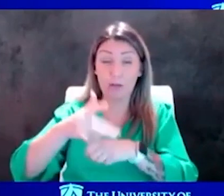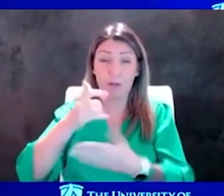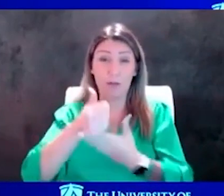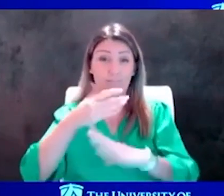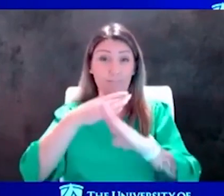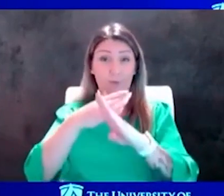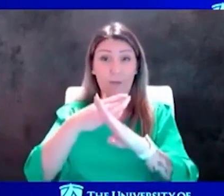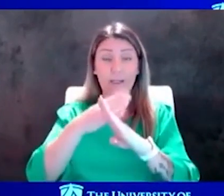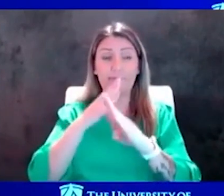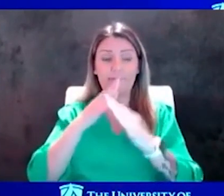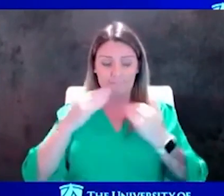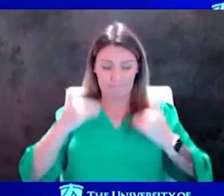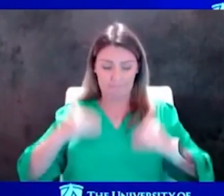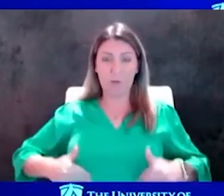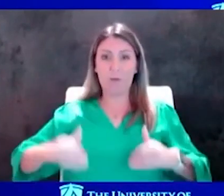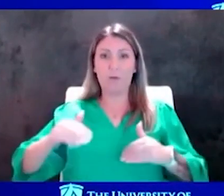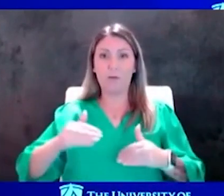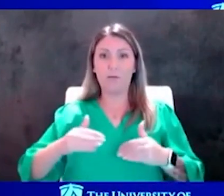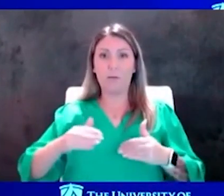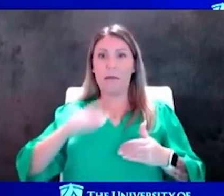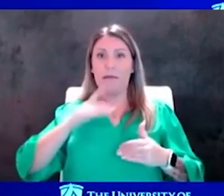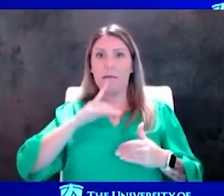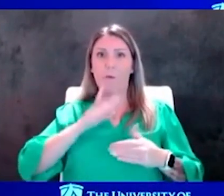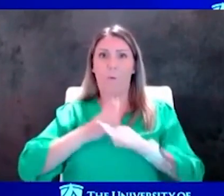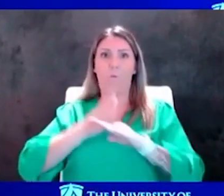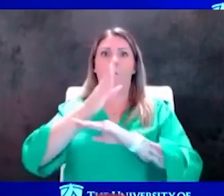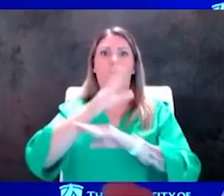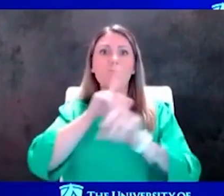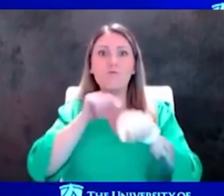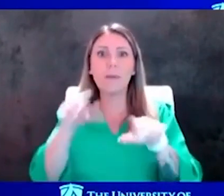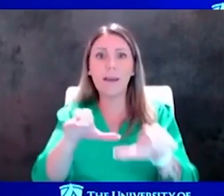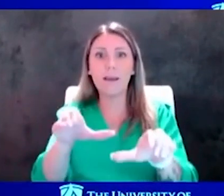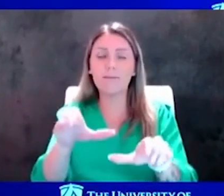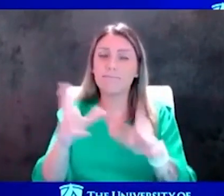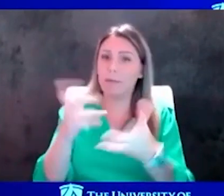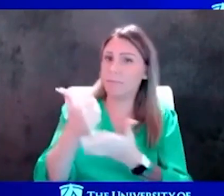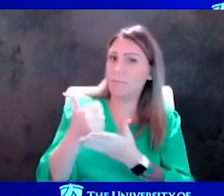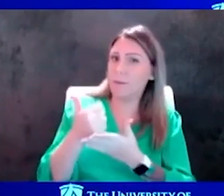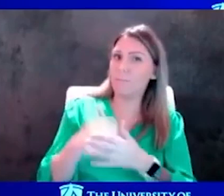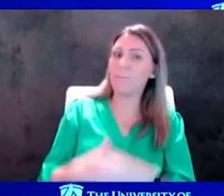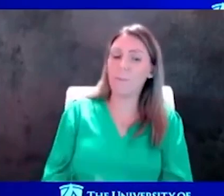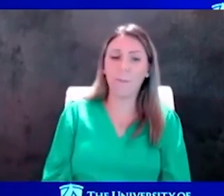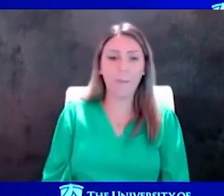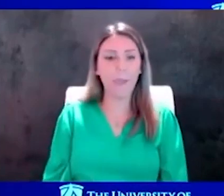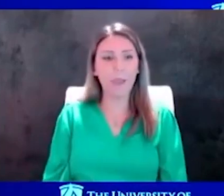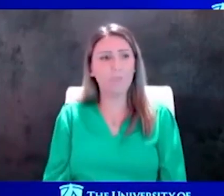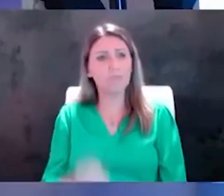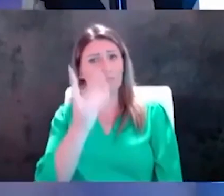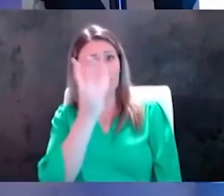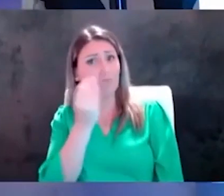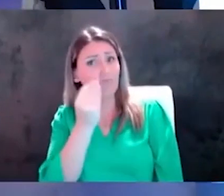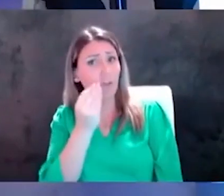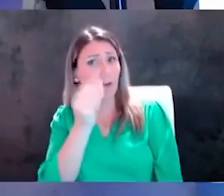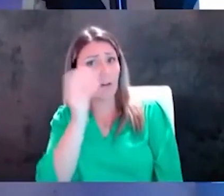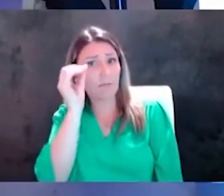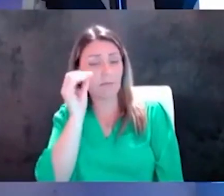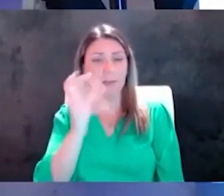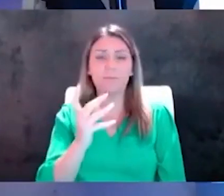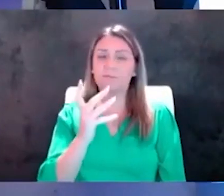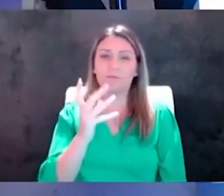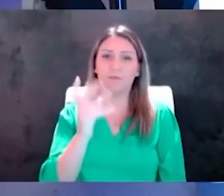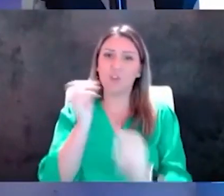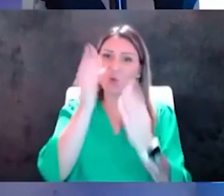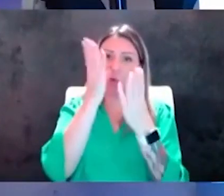immune overreactivation, that may help. But I don't know that we have necessarily numbers. So do you have thoughts about that? Yeah, so we don't have data on that yet. I haven't